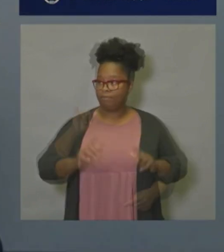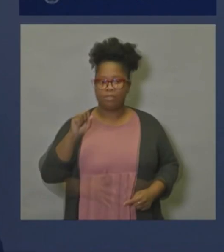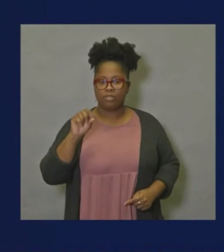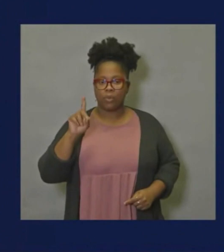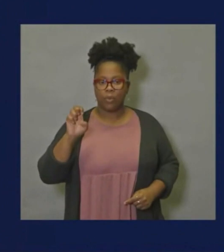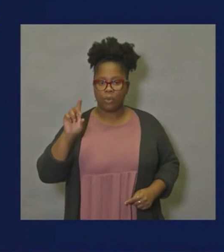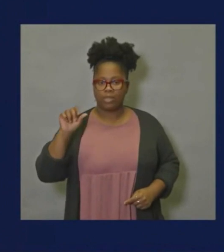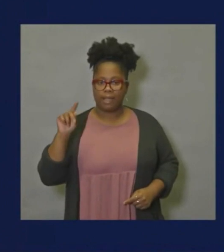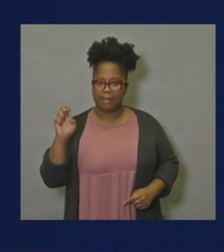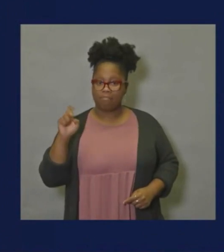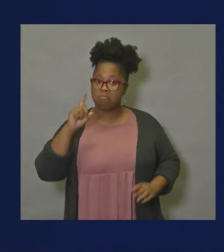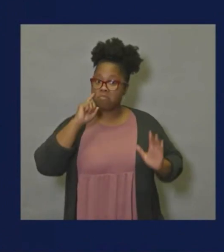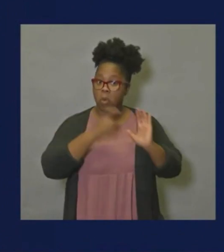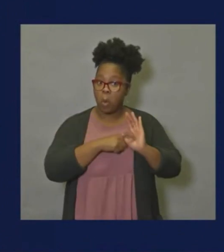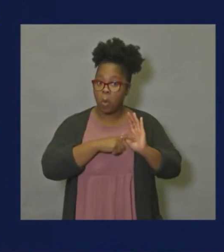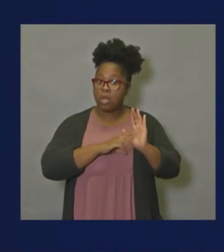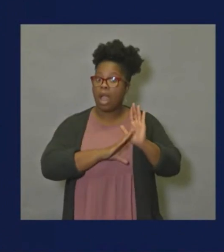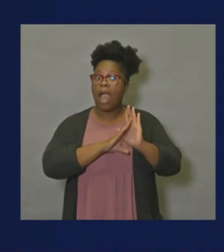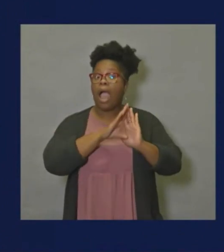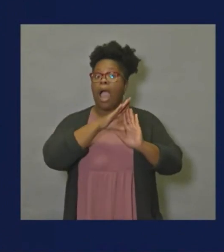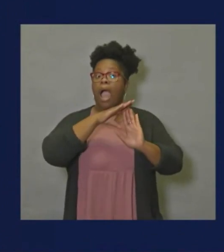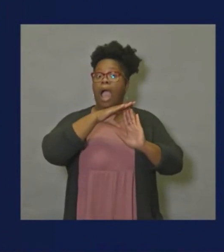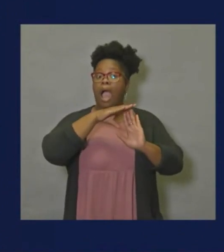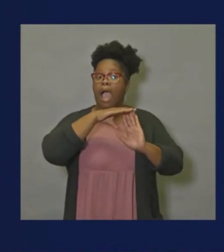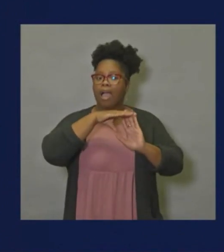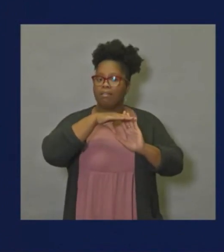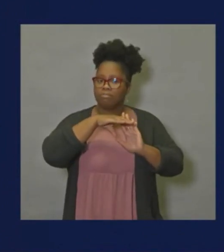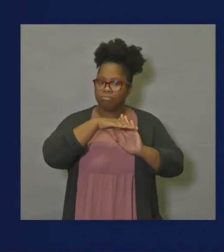number of hospitalizations also continue to